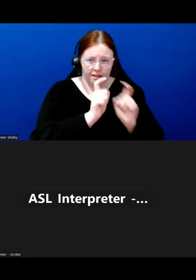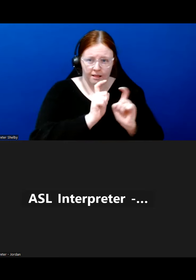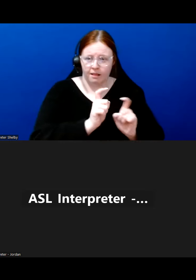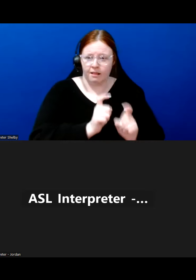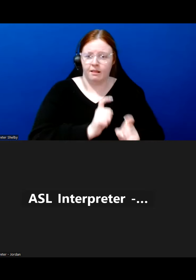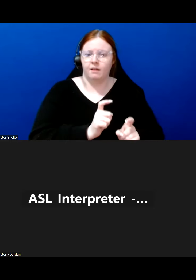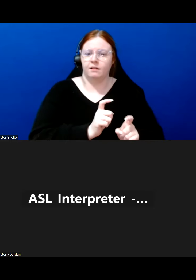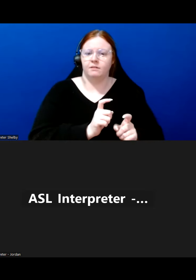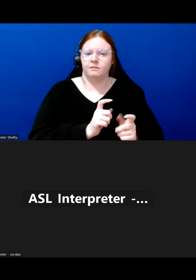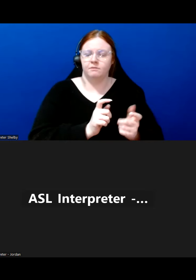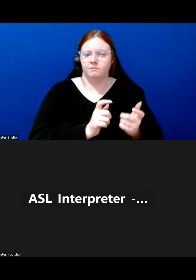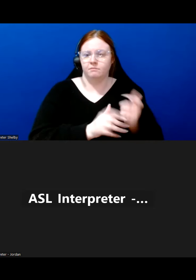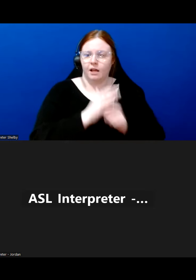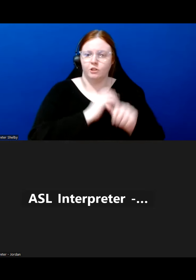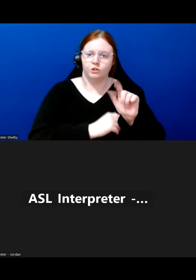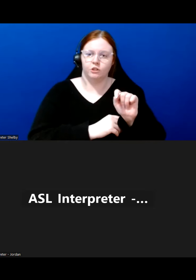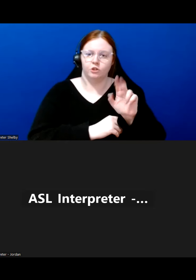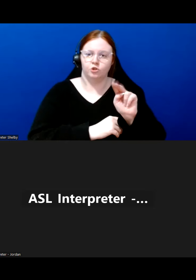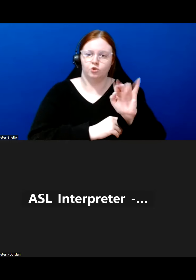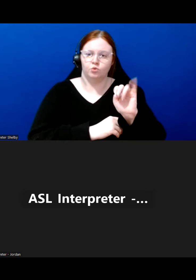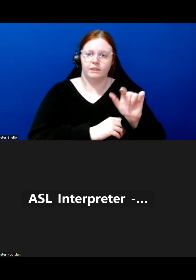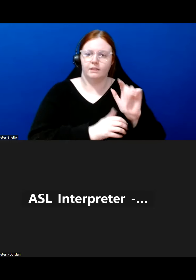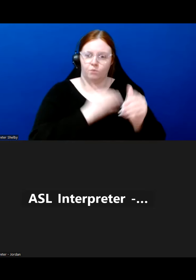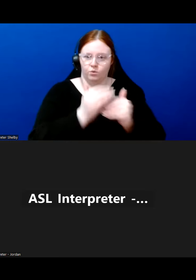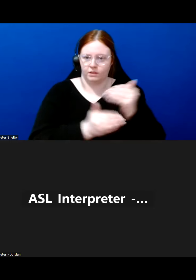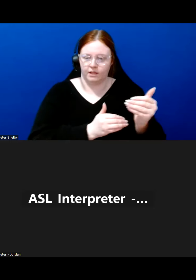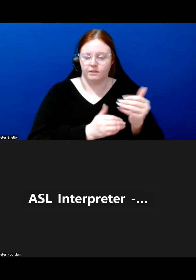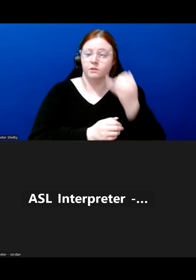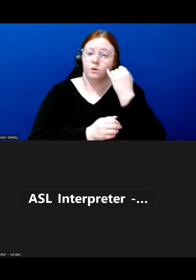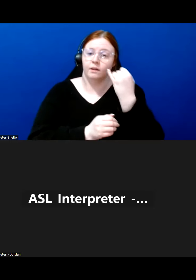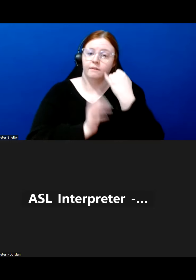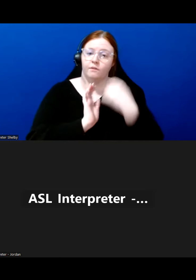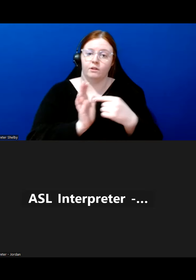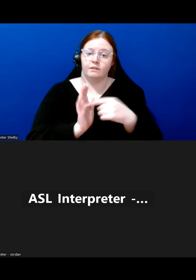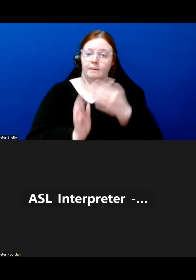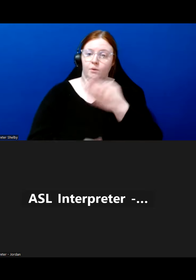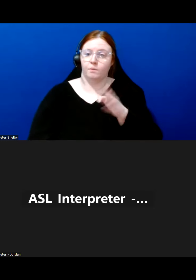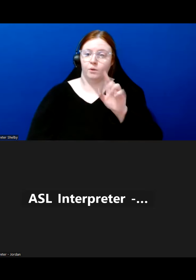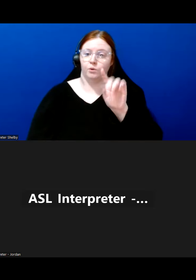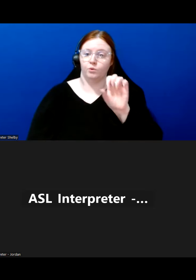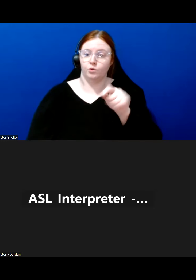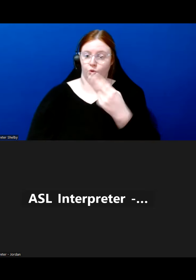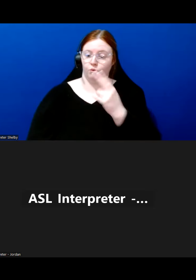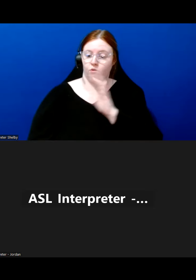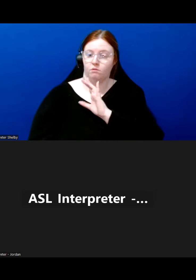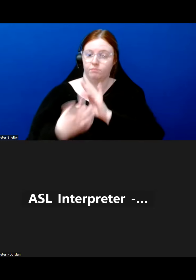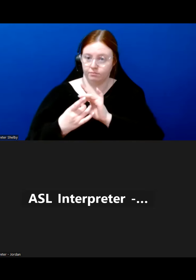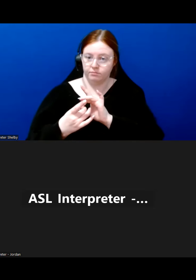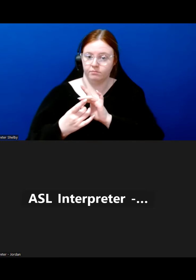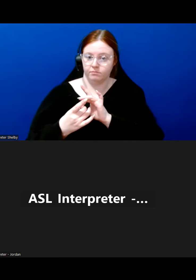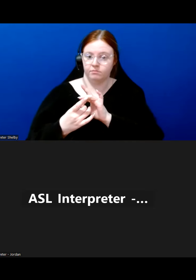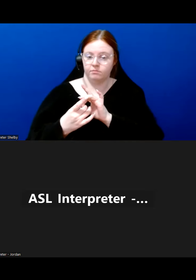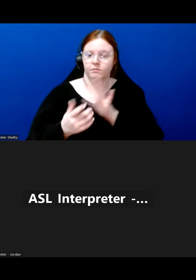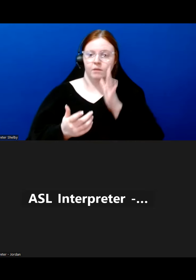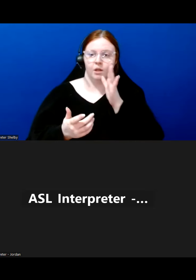based on our tuning. And then when a Bluetooth device is connected to them, it does switch